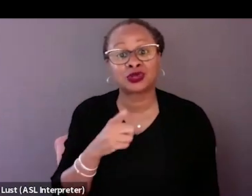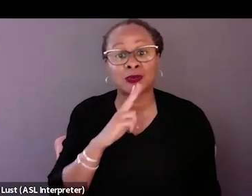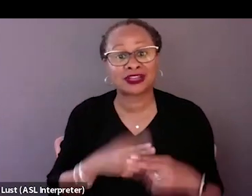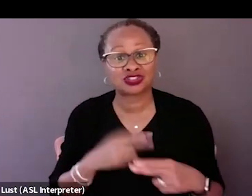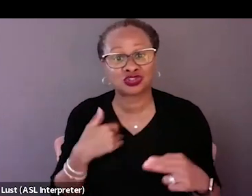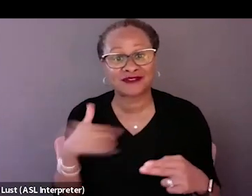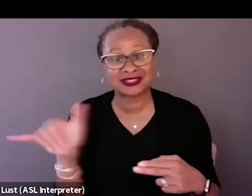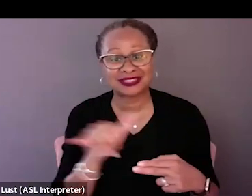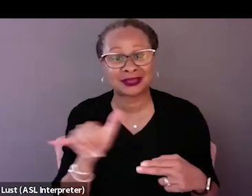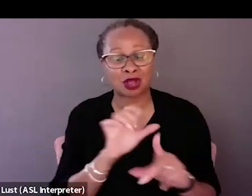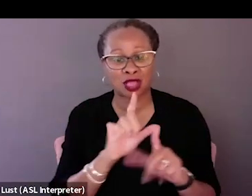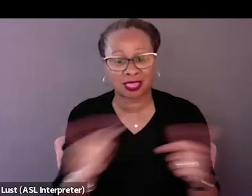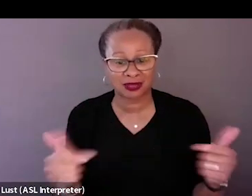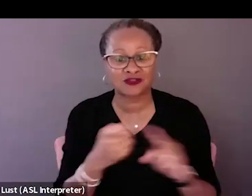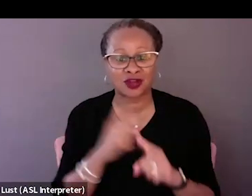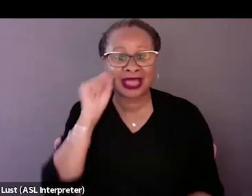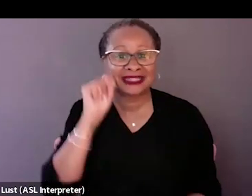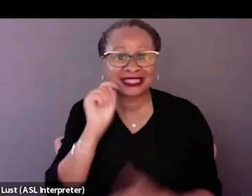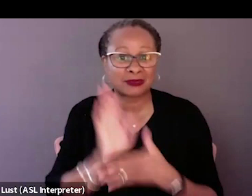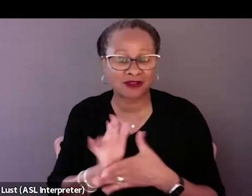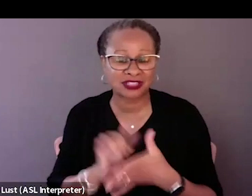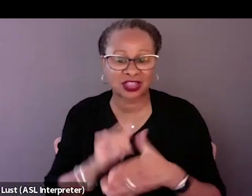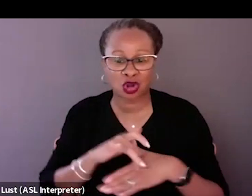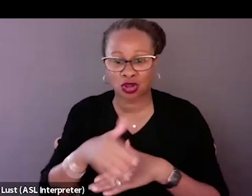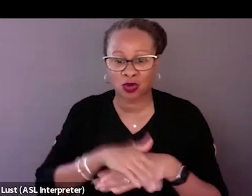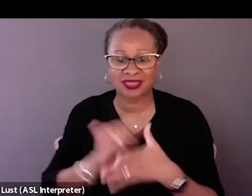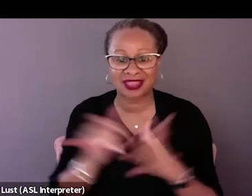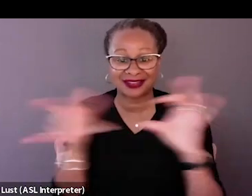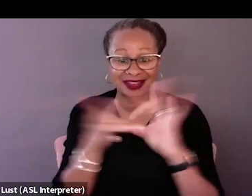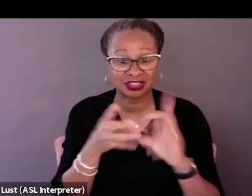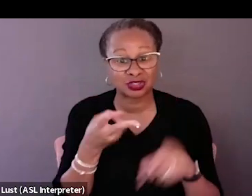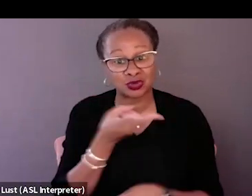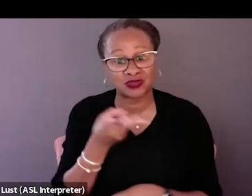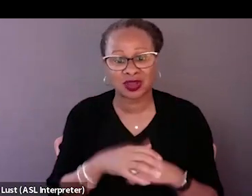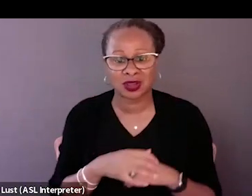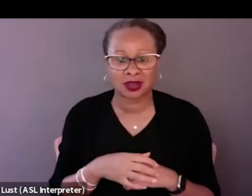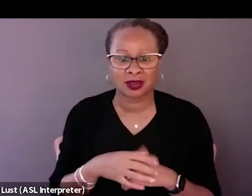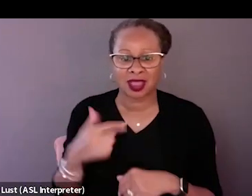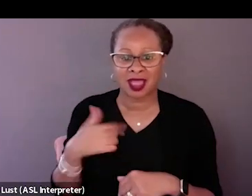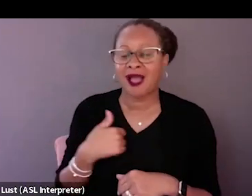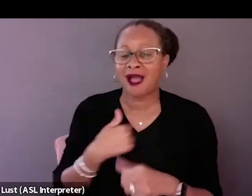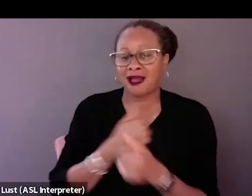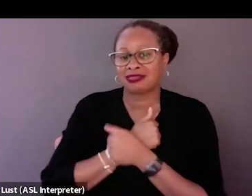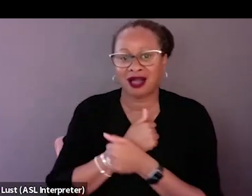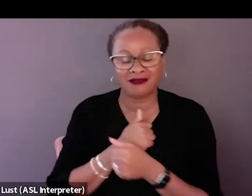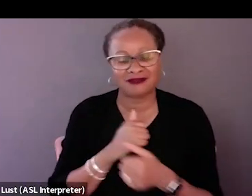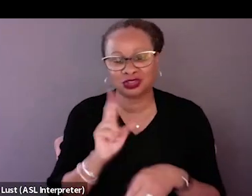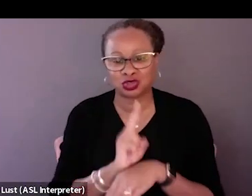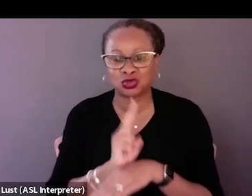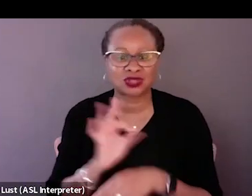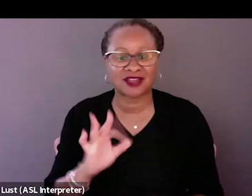similar language of kind of teen movies, that early on was one of the things that bonded you. I loved the use of